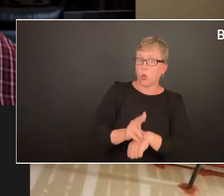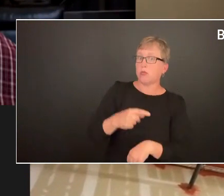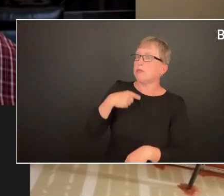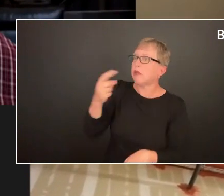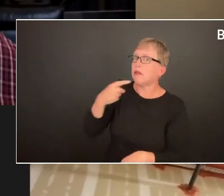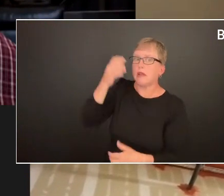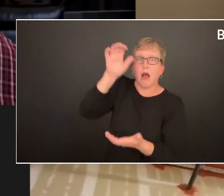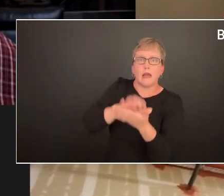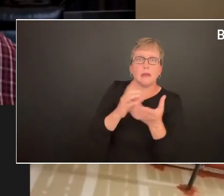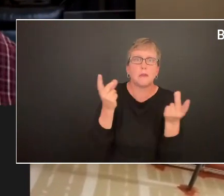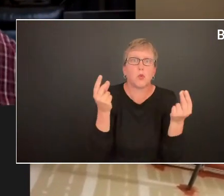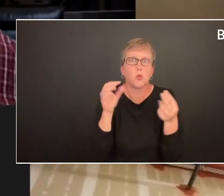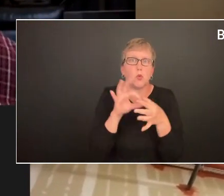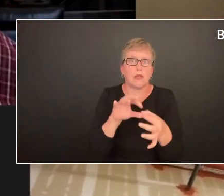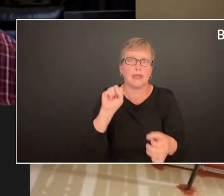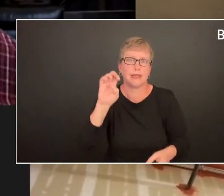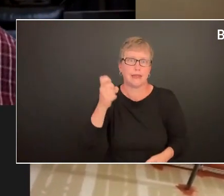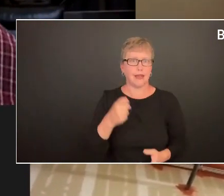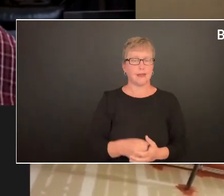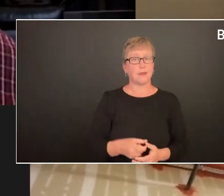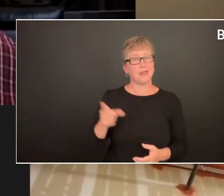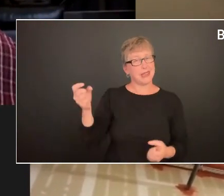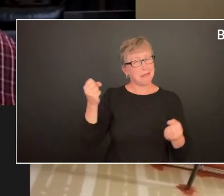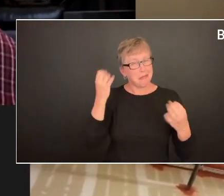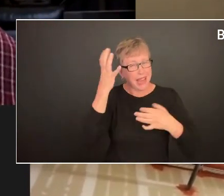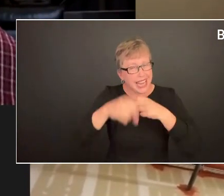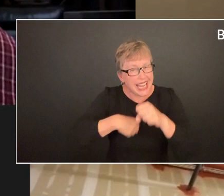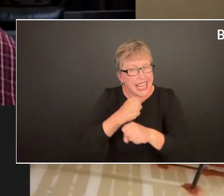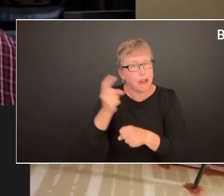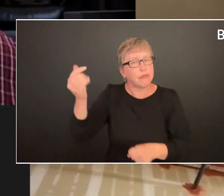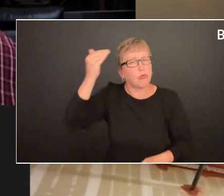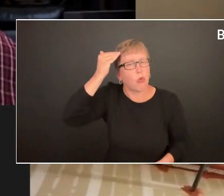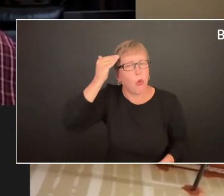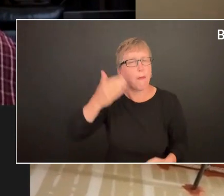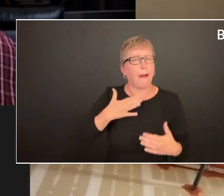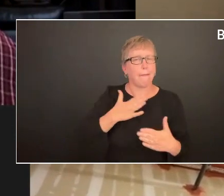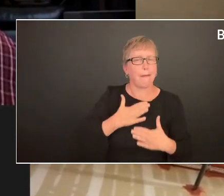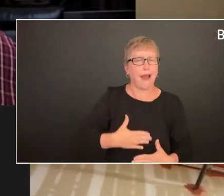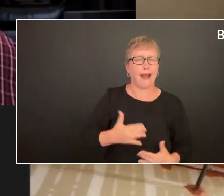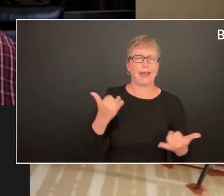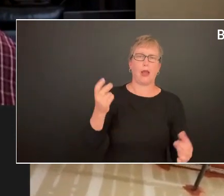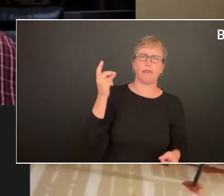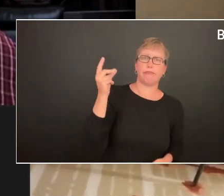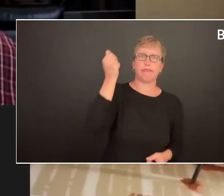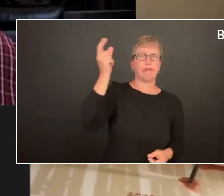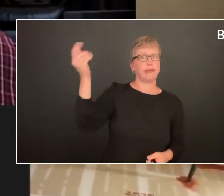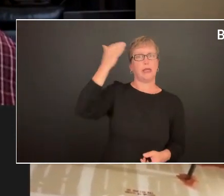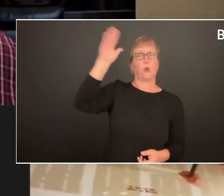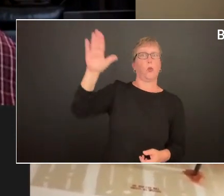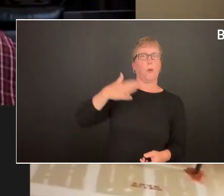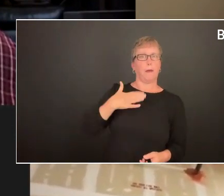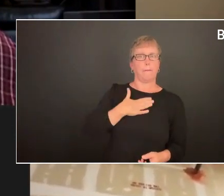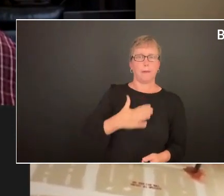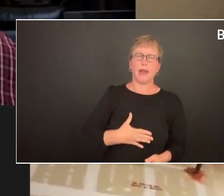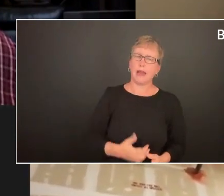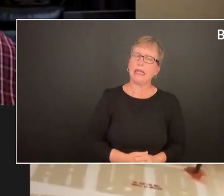instead. And so there's a lot of conversation that has to go on in that thing. And I'm not used to telling my husband what to do,